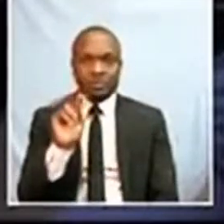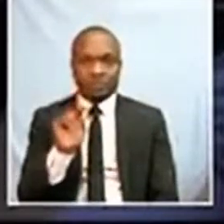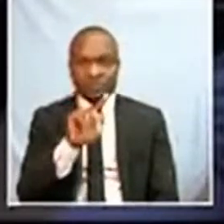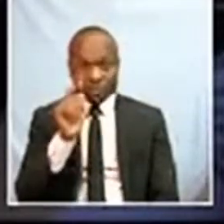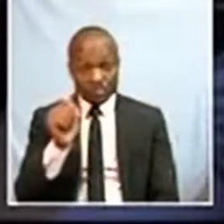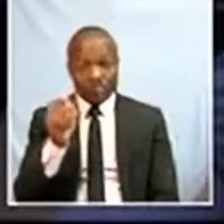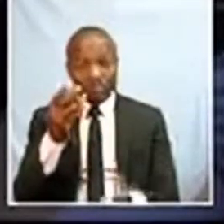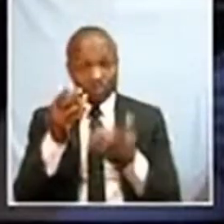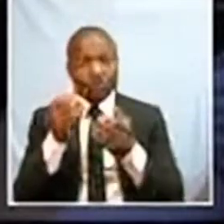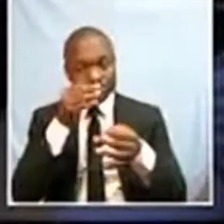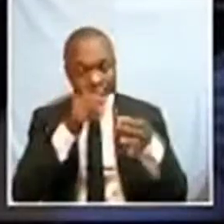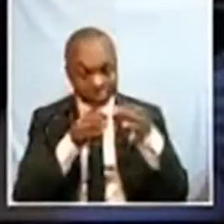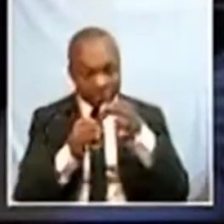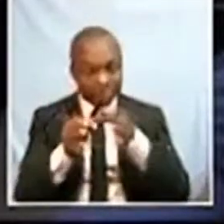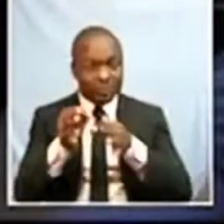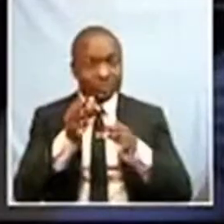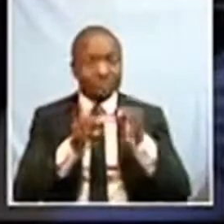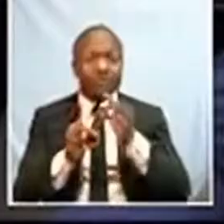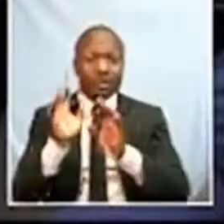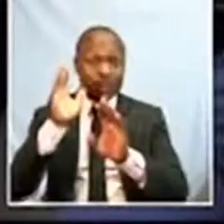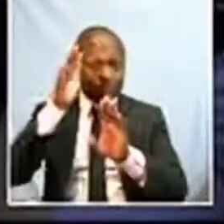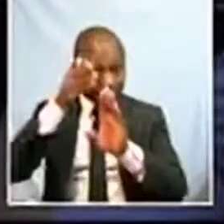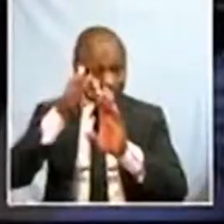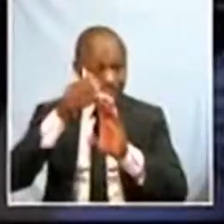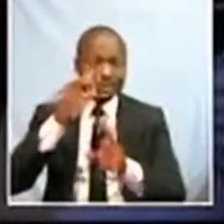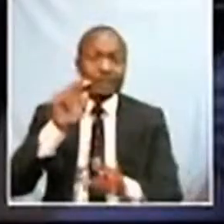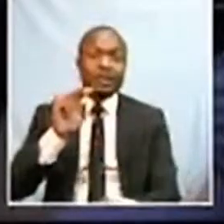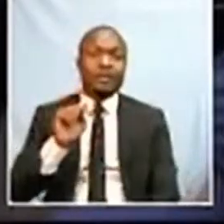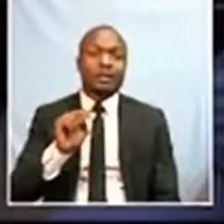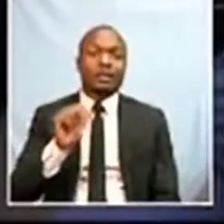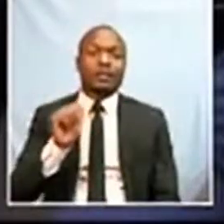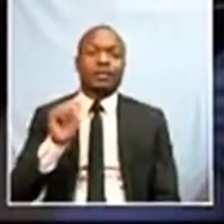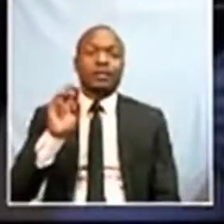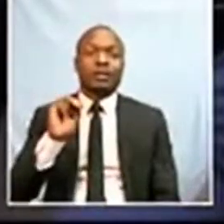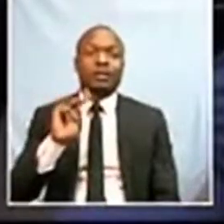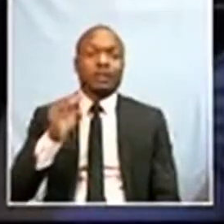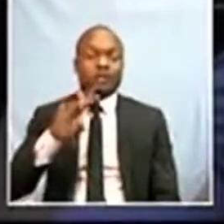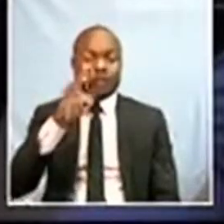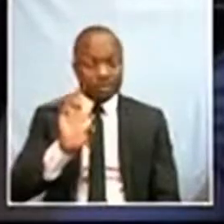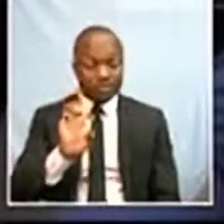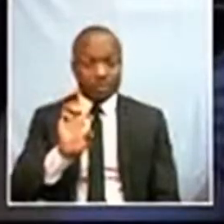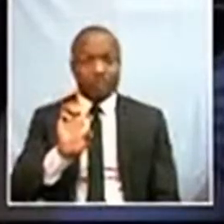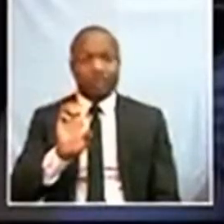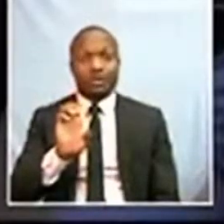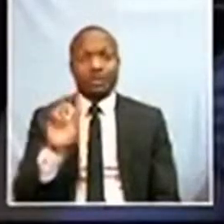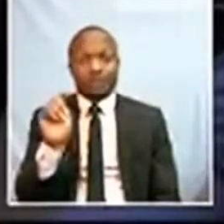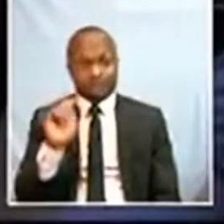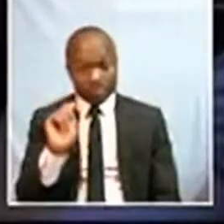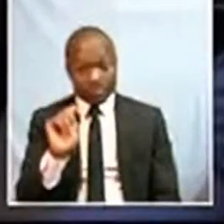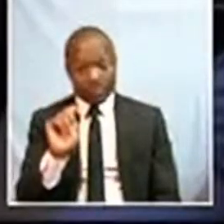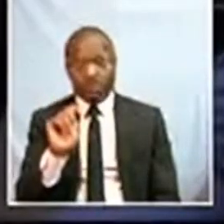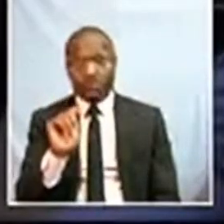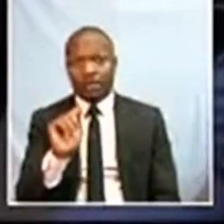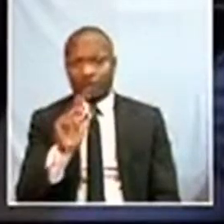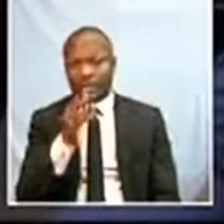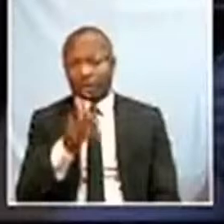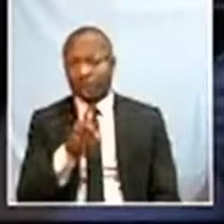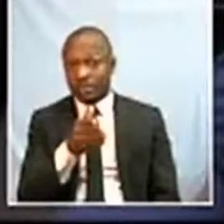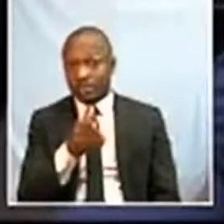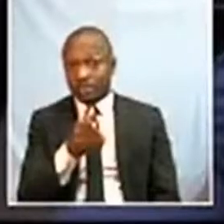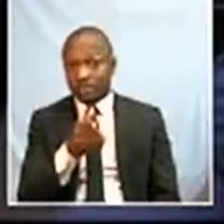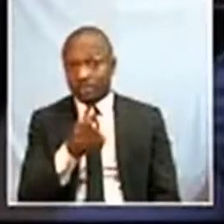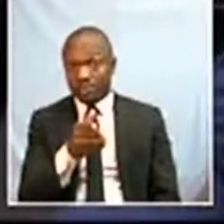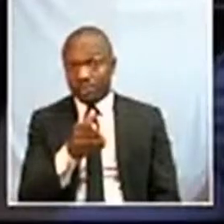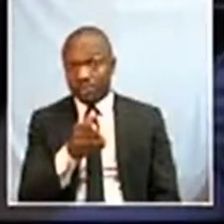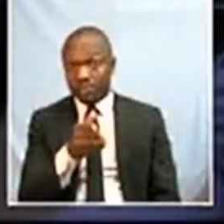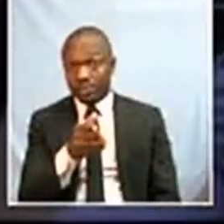to clarify that particularly for Nambwaye, construction of Nambwaye, a dormitory at Nambwaye Secondary School, there